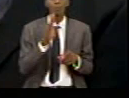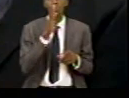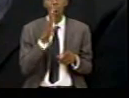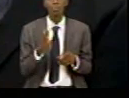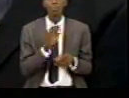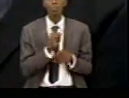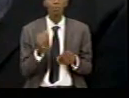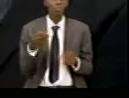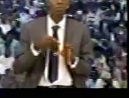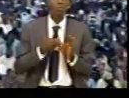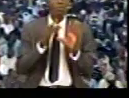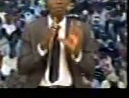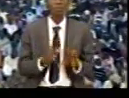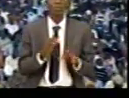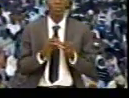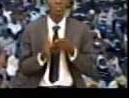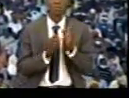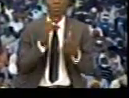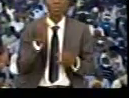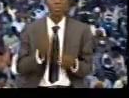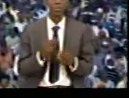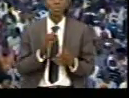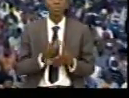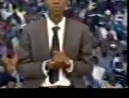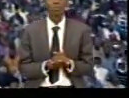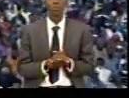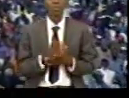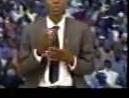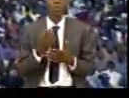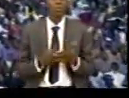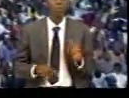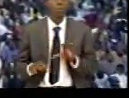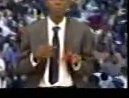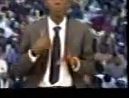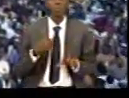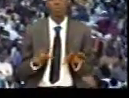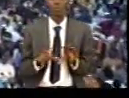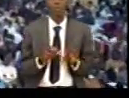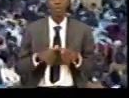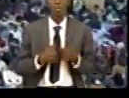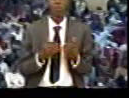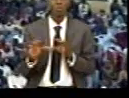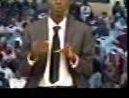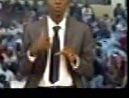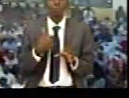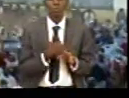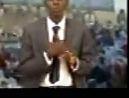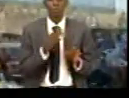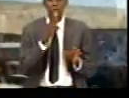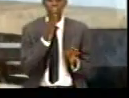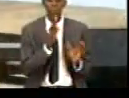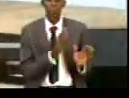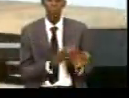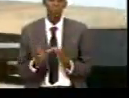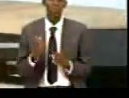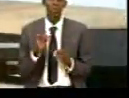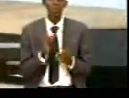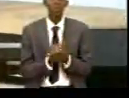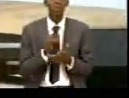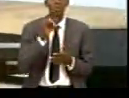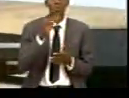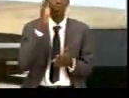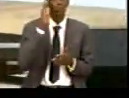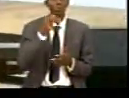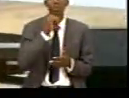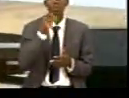in Jesus' name. What do we do? How do we get prepared so that you will not miss